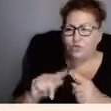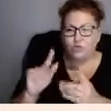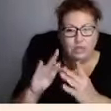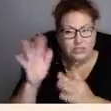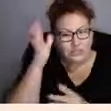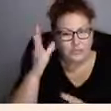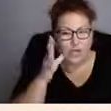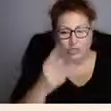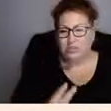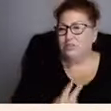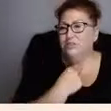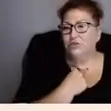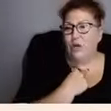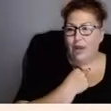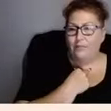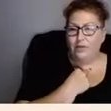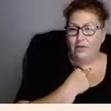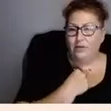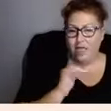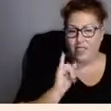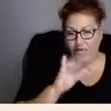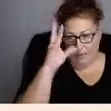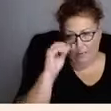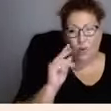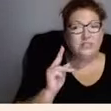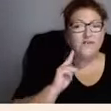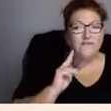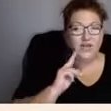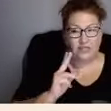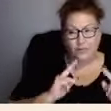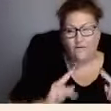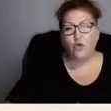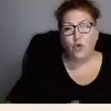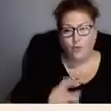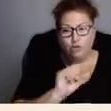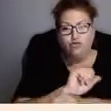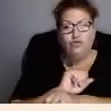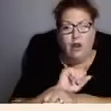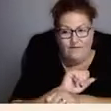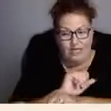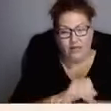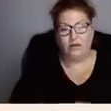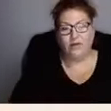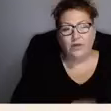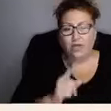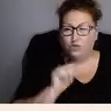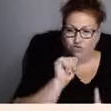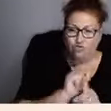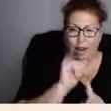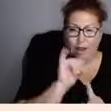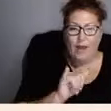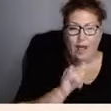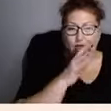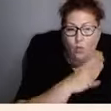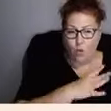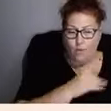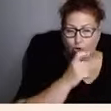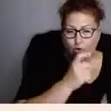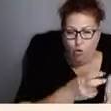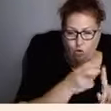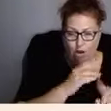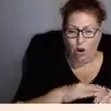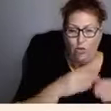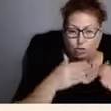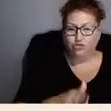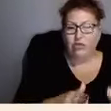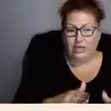trapped. This boy is a victim of human trafficking. He was tricked by the woman who recruited him on the street. He